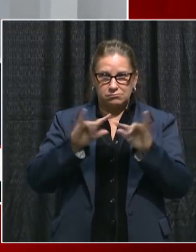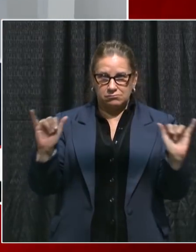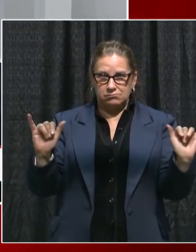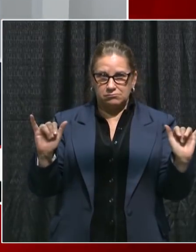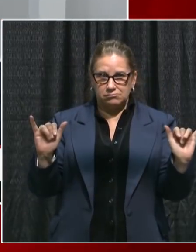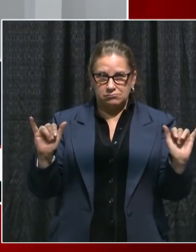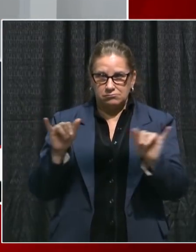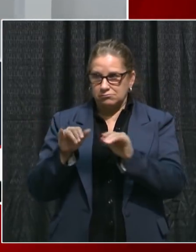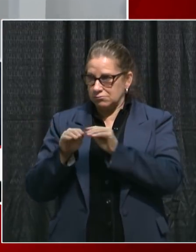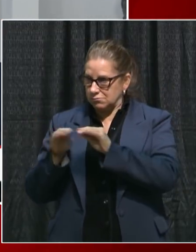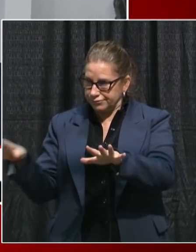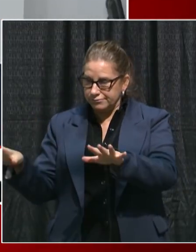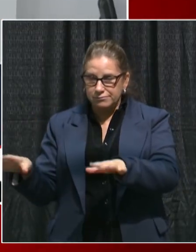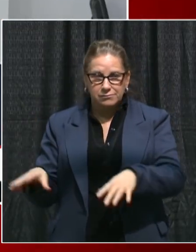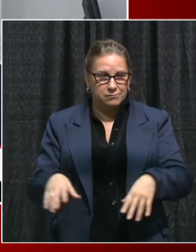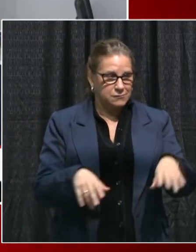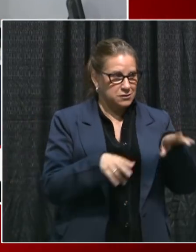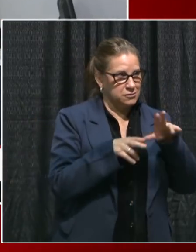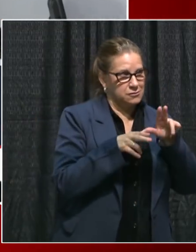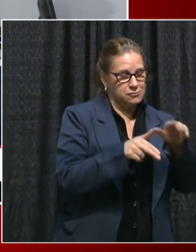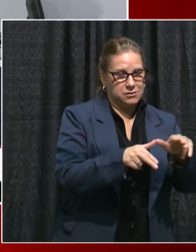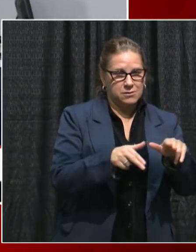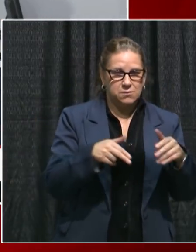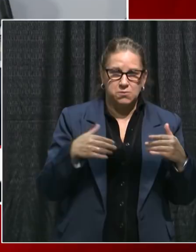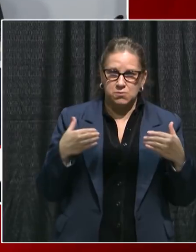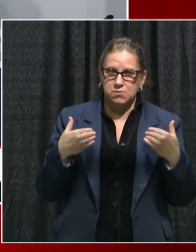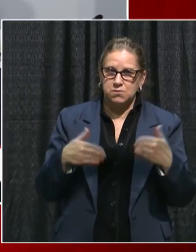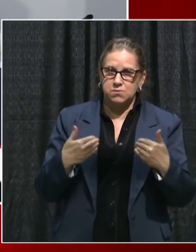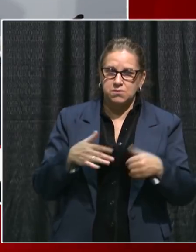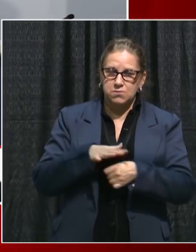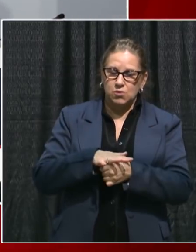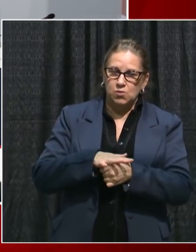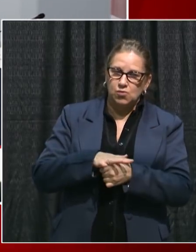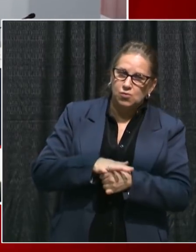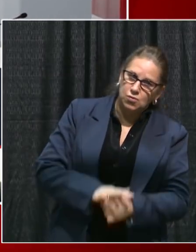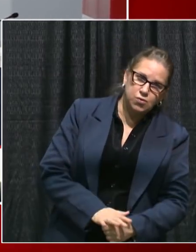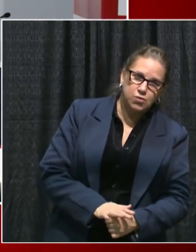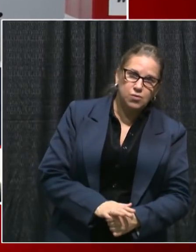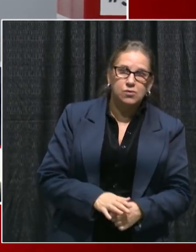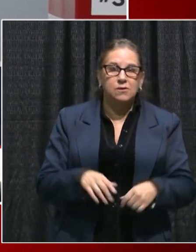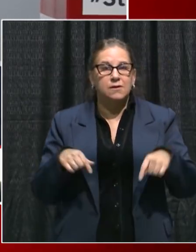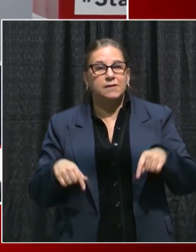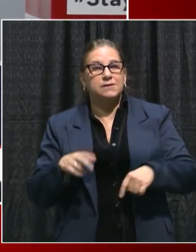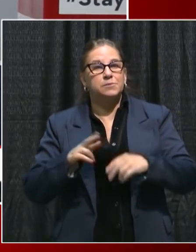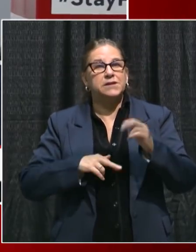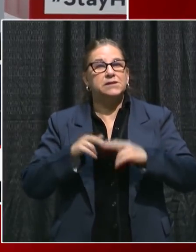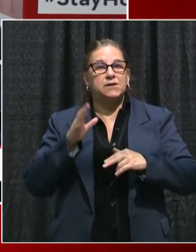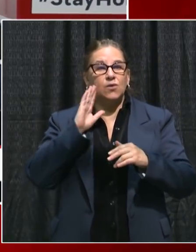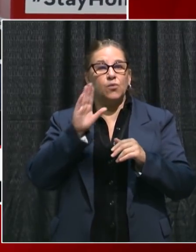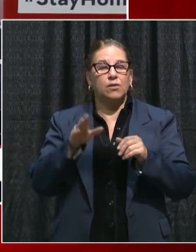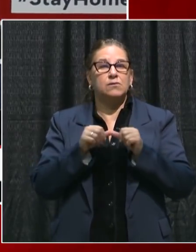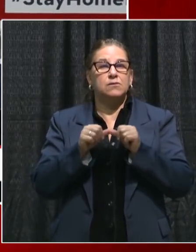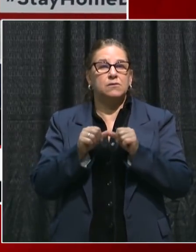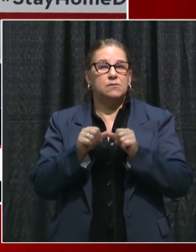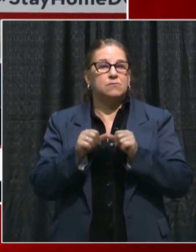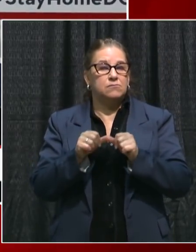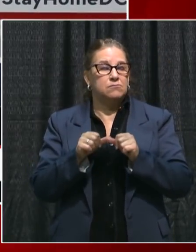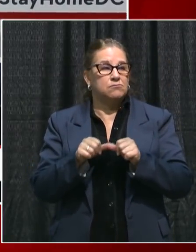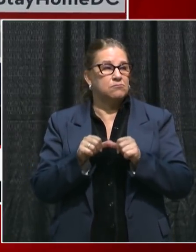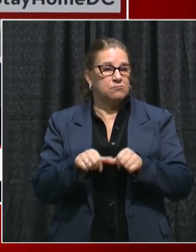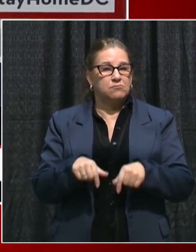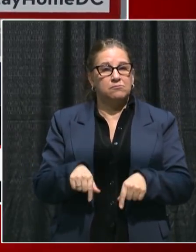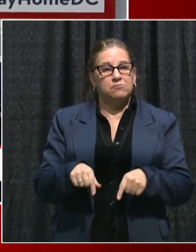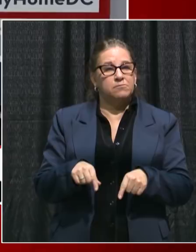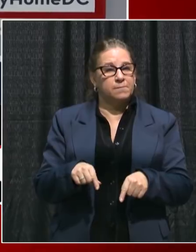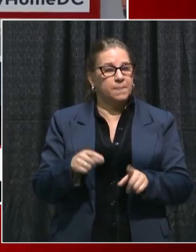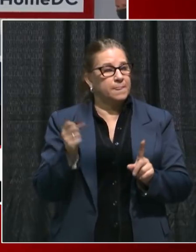How long is this facility currently expected to stay up and running, and what are the operational costs like? And can you walk us through